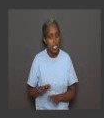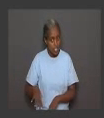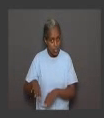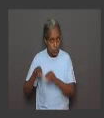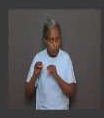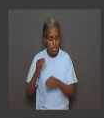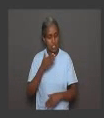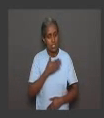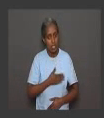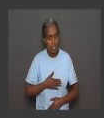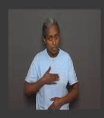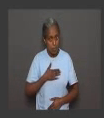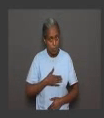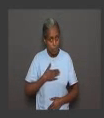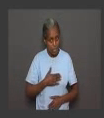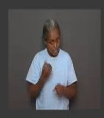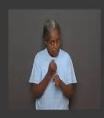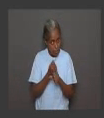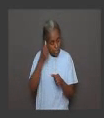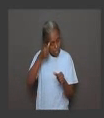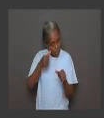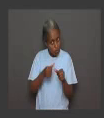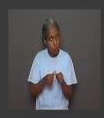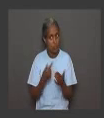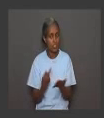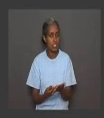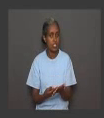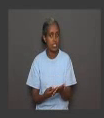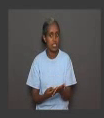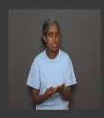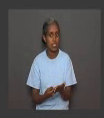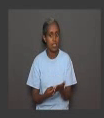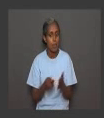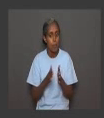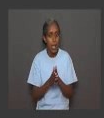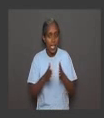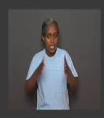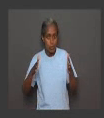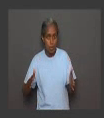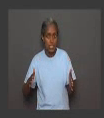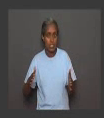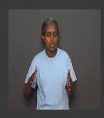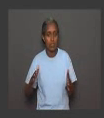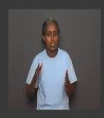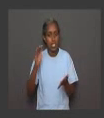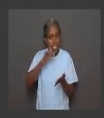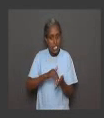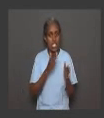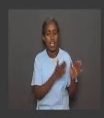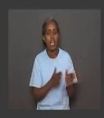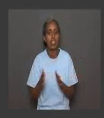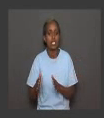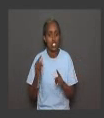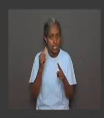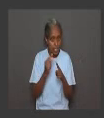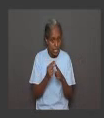Students, please make a note of this. By expanding and rearranging the